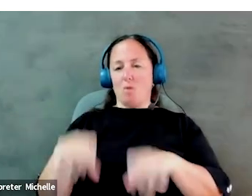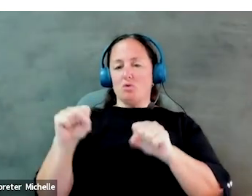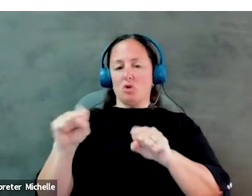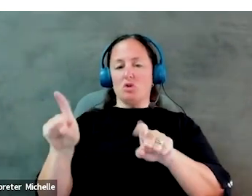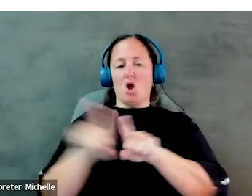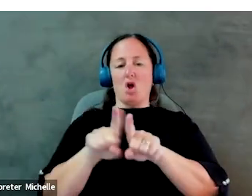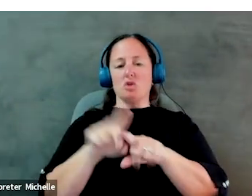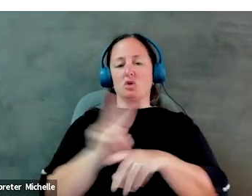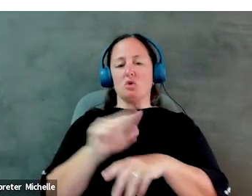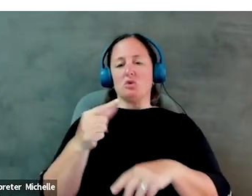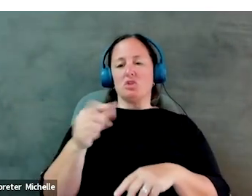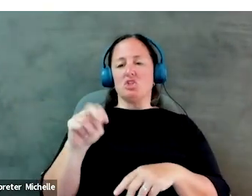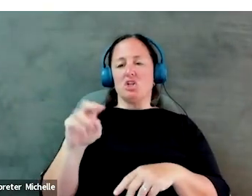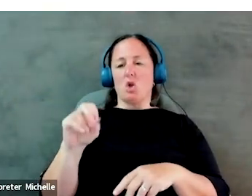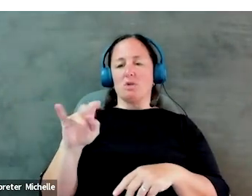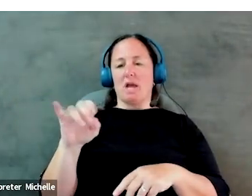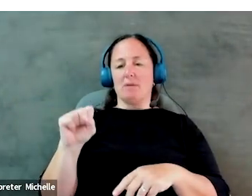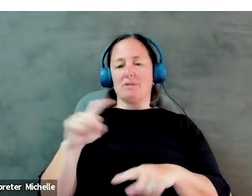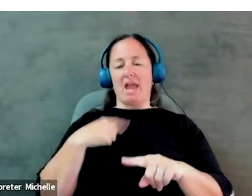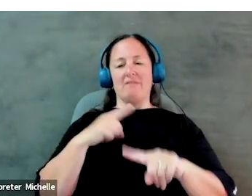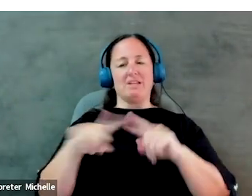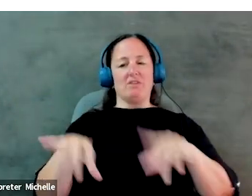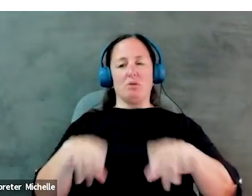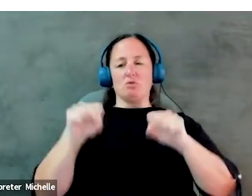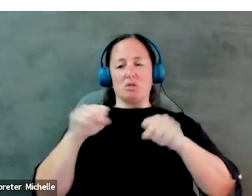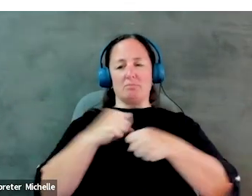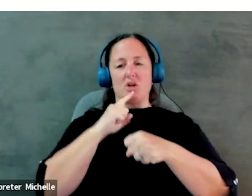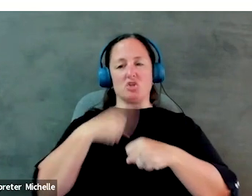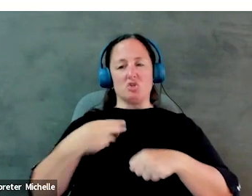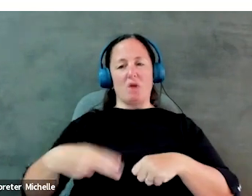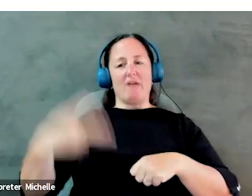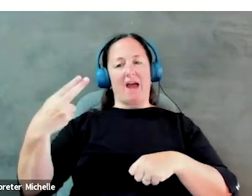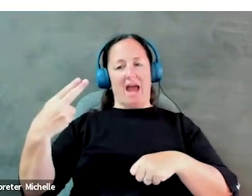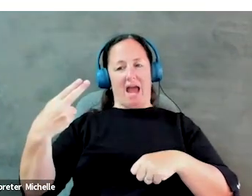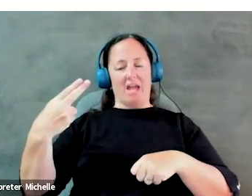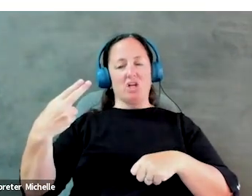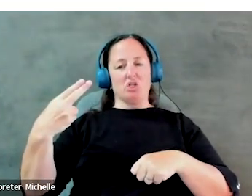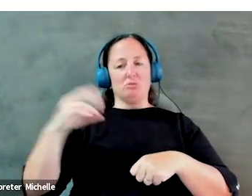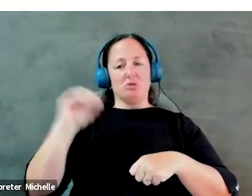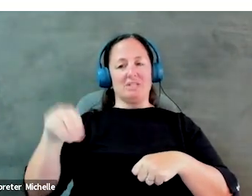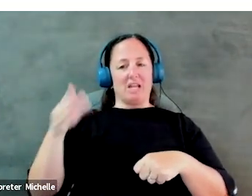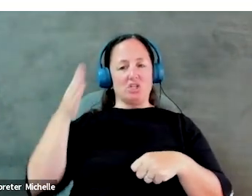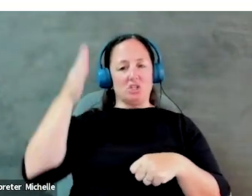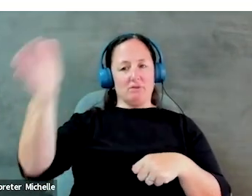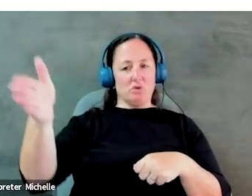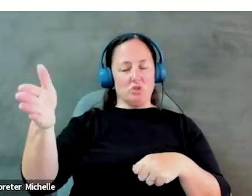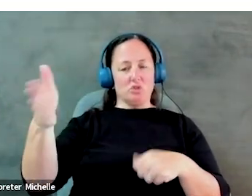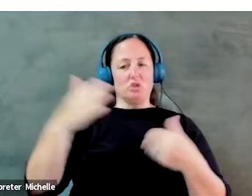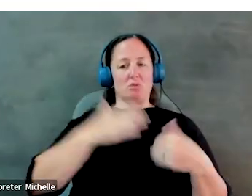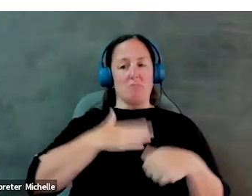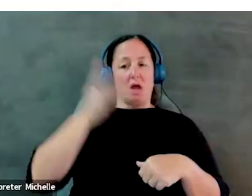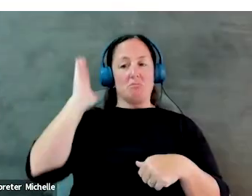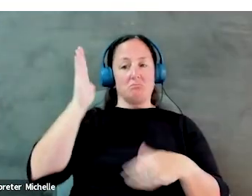genotypes that have lower cadmium absorption to have higher concentrations in the future. And